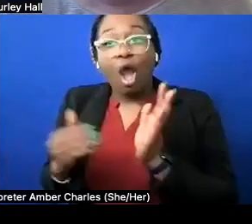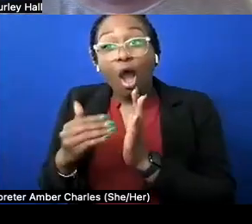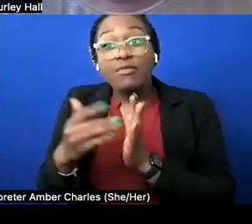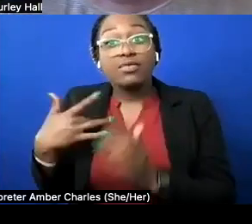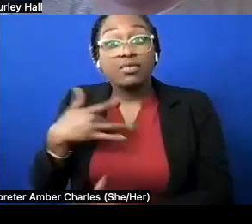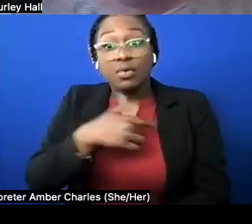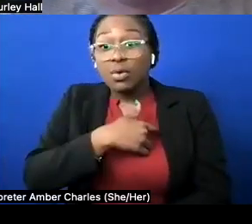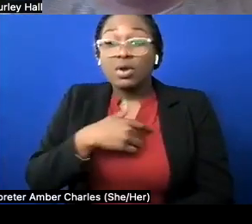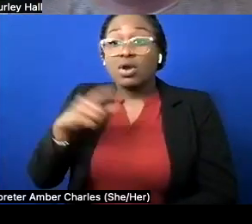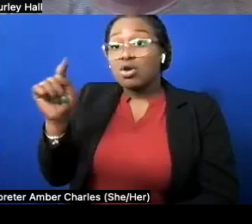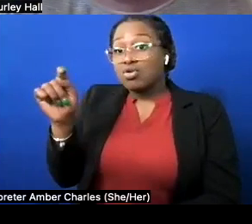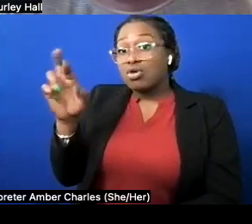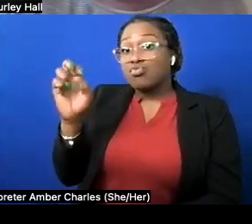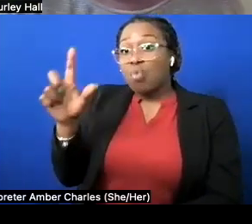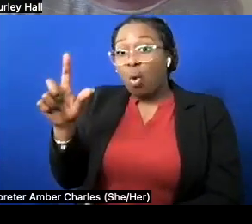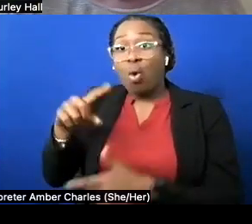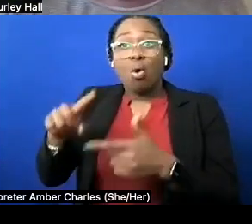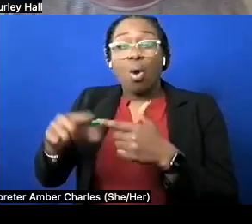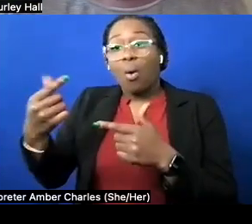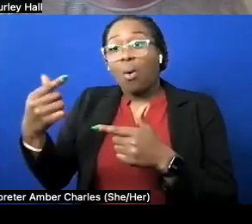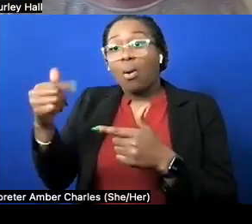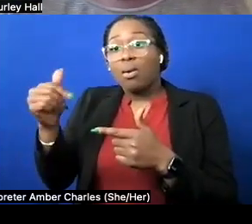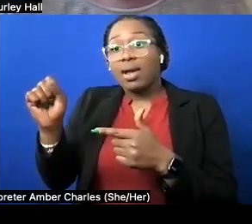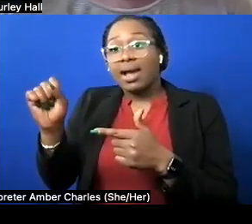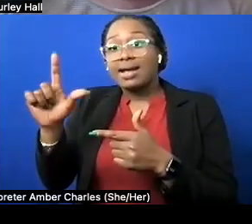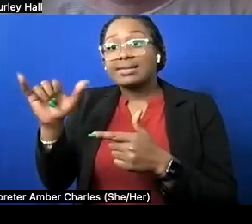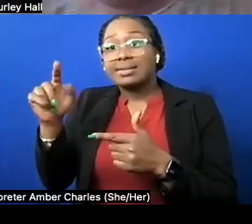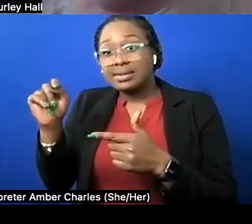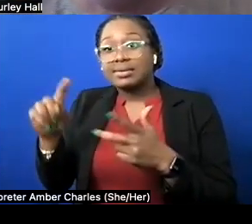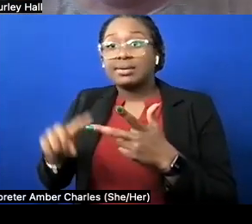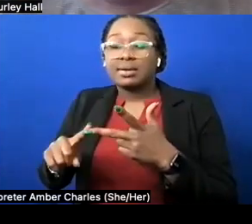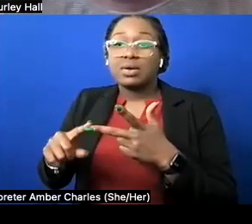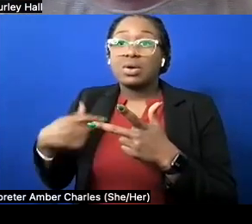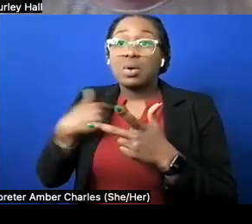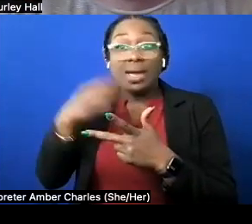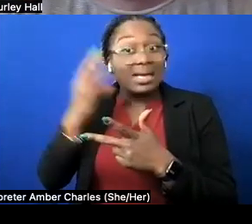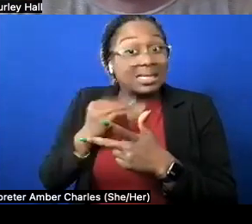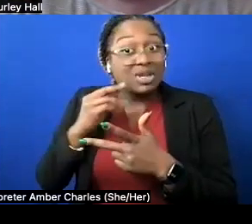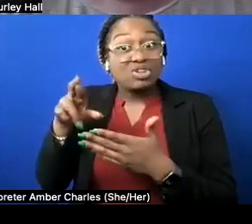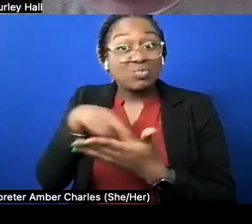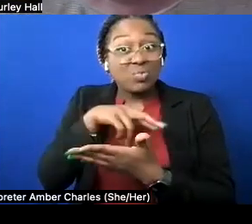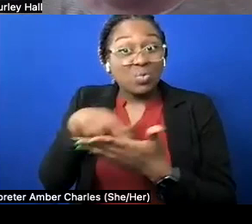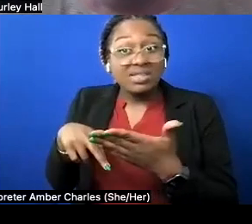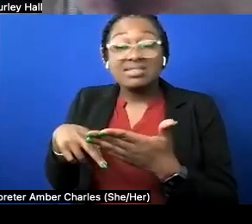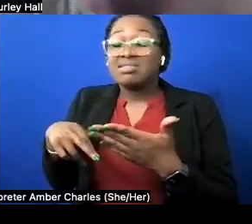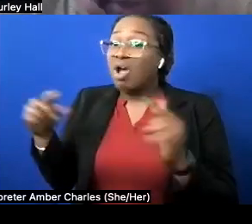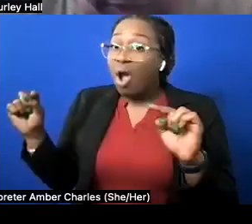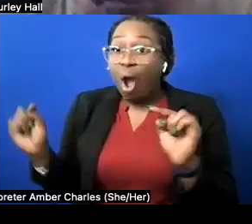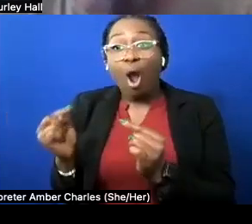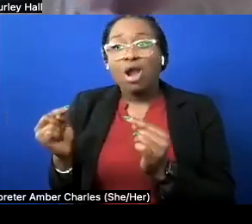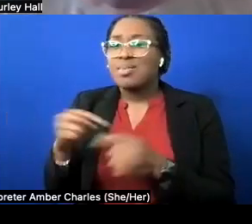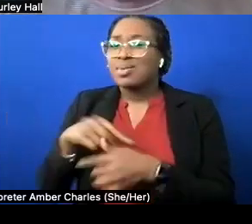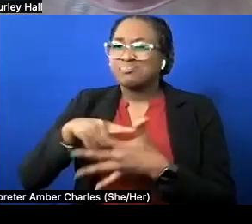trolled, we are gaslit, we are, you know, we experience racism, we experience harm in all sorts of